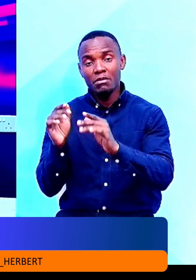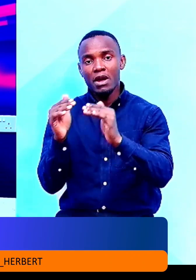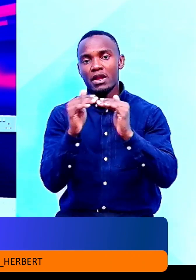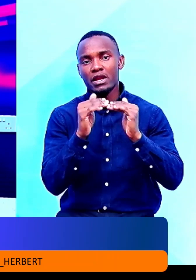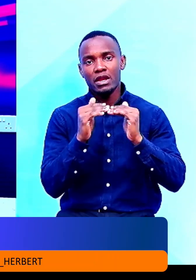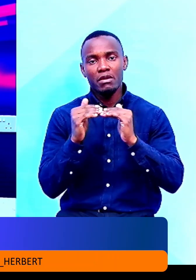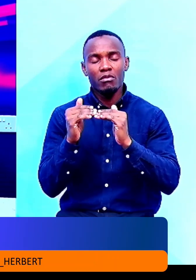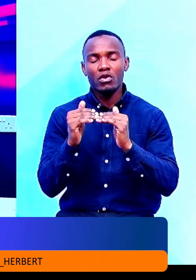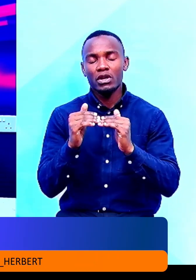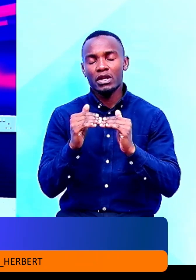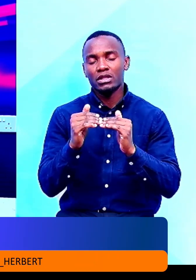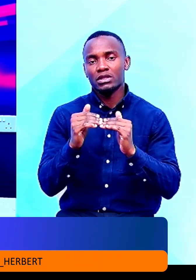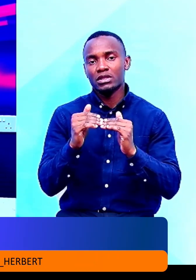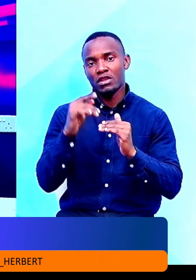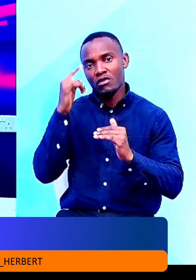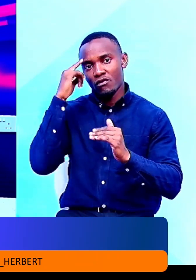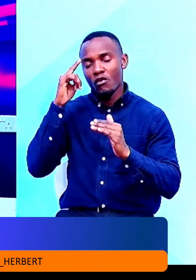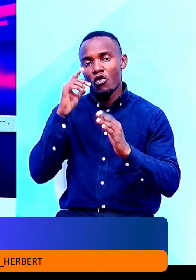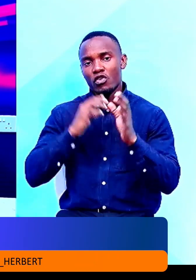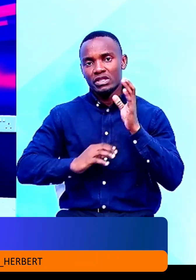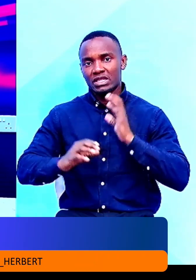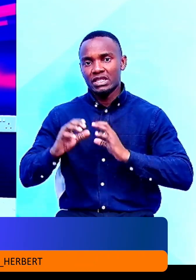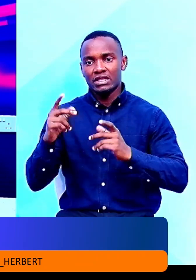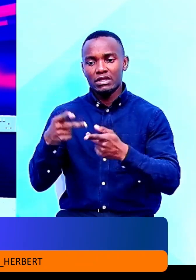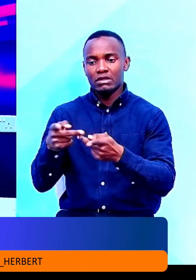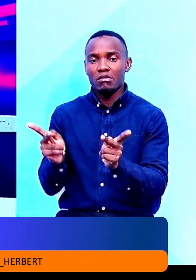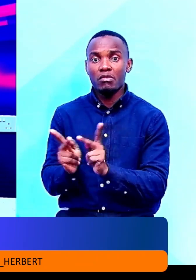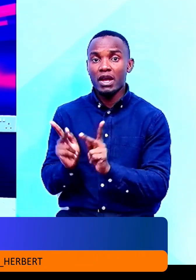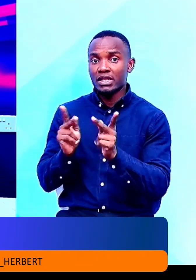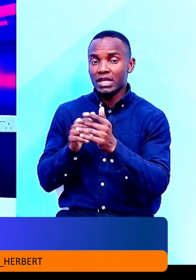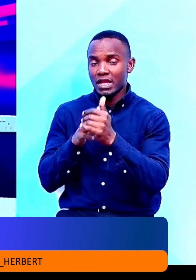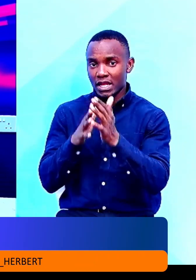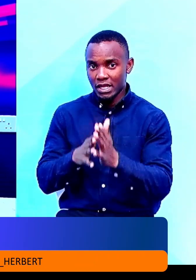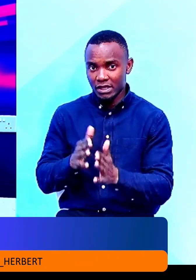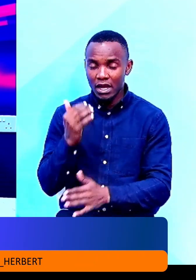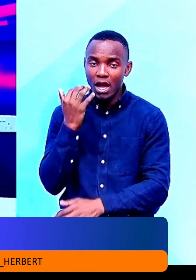Party leader instead